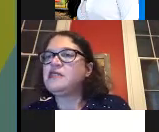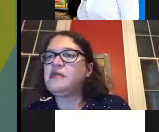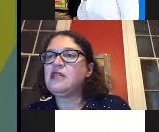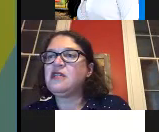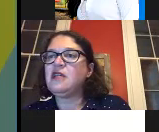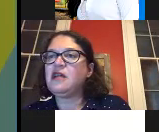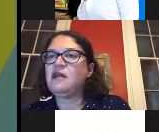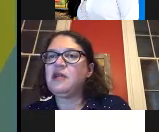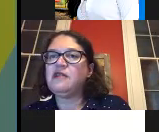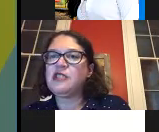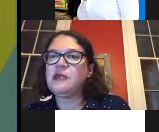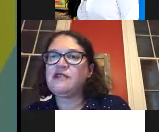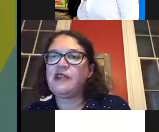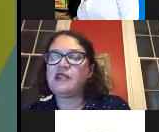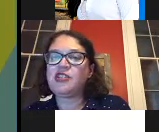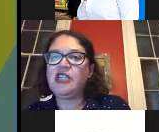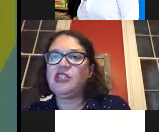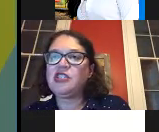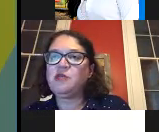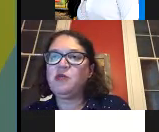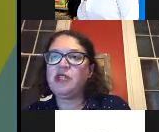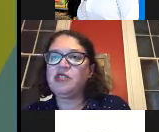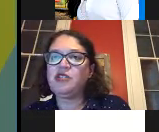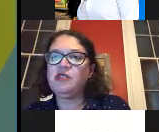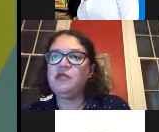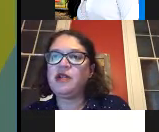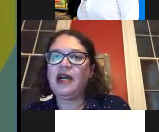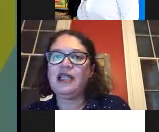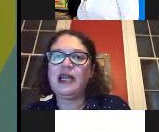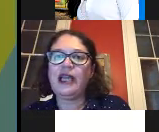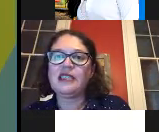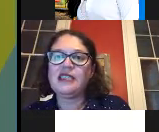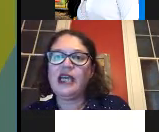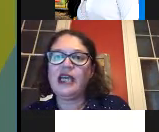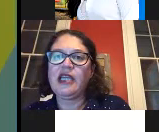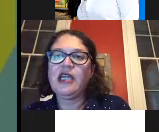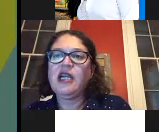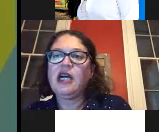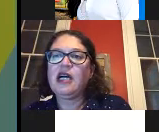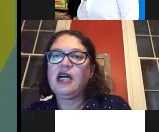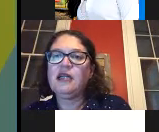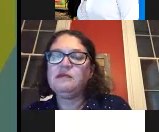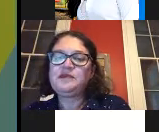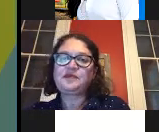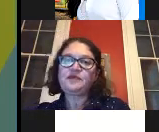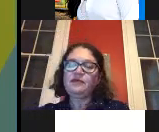So some of the COVID-specific changes that we wanted to highlight today